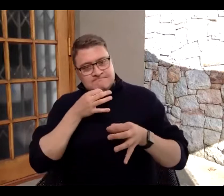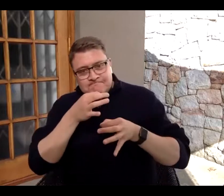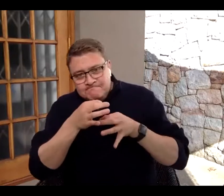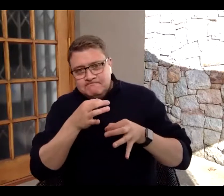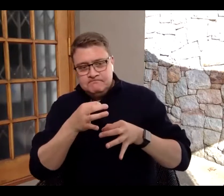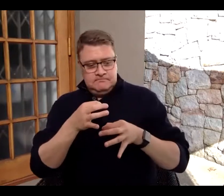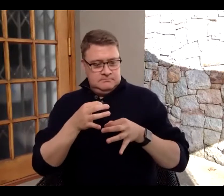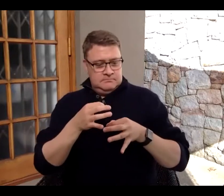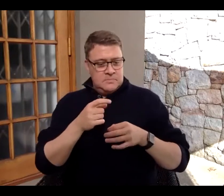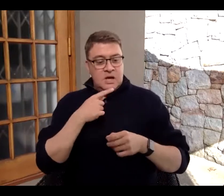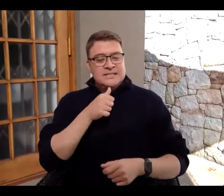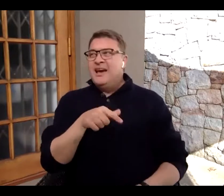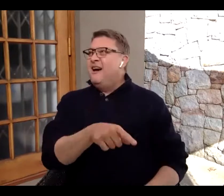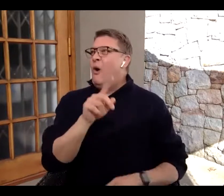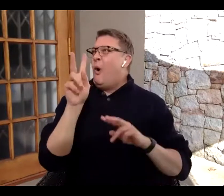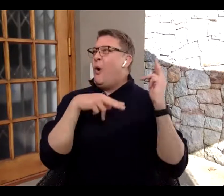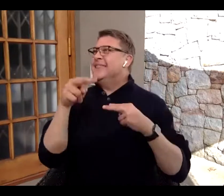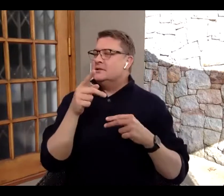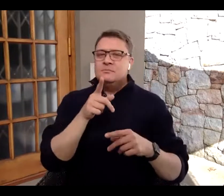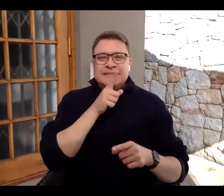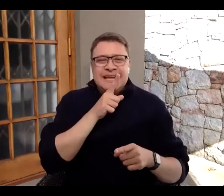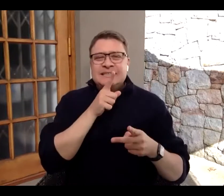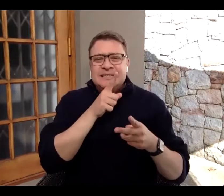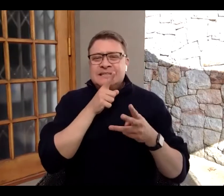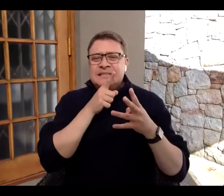say anybody's autistic. It needs to go through a lot of tests, and